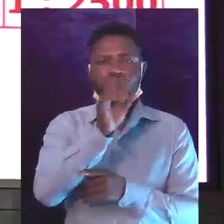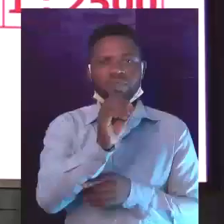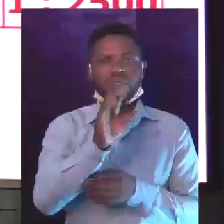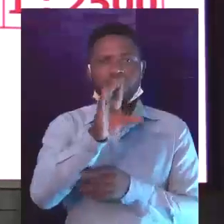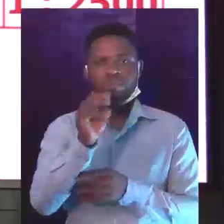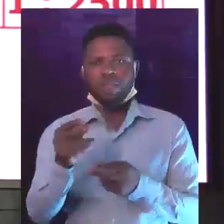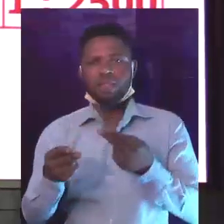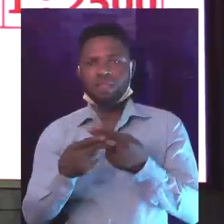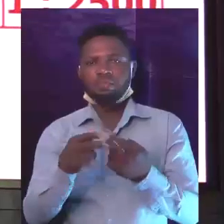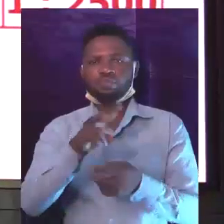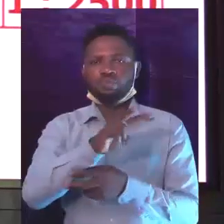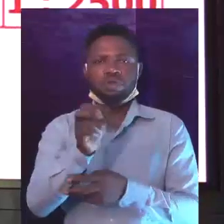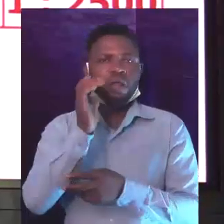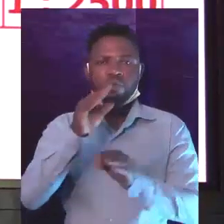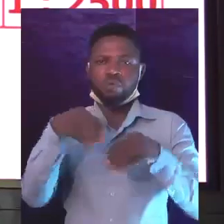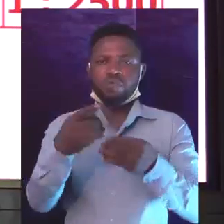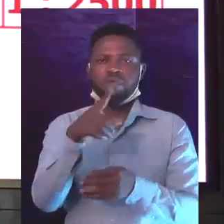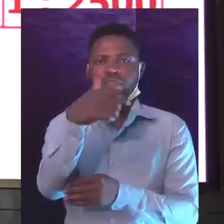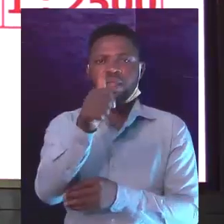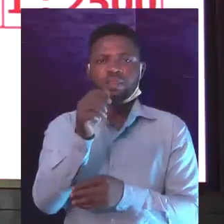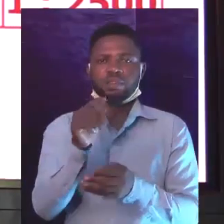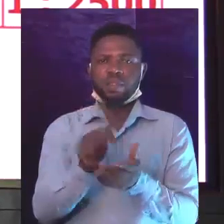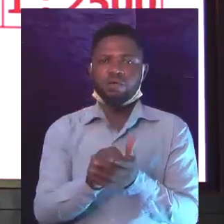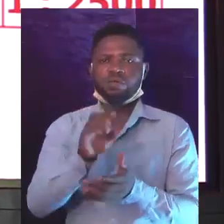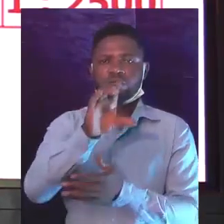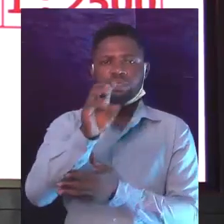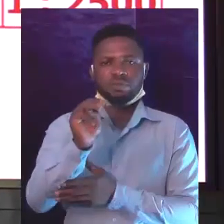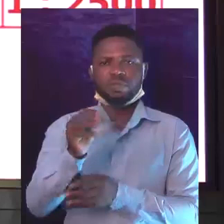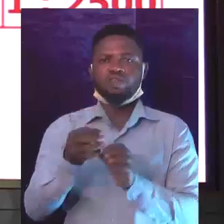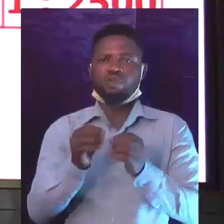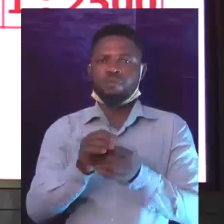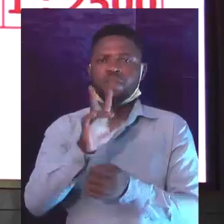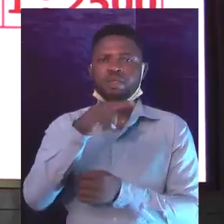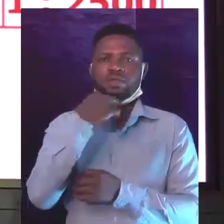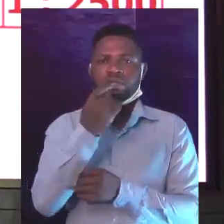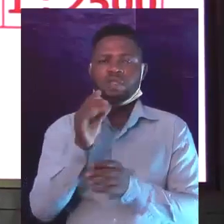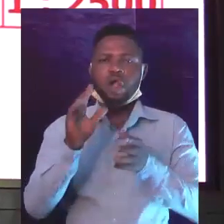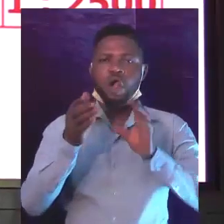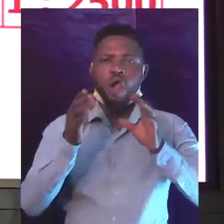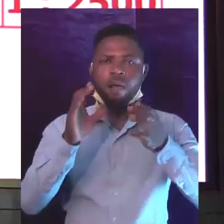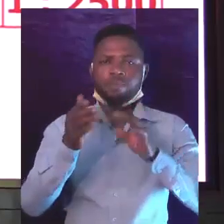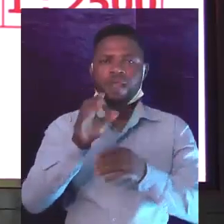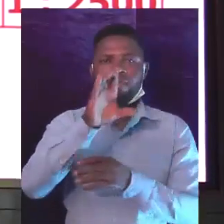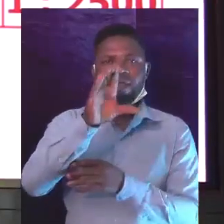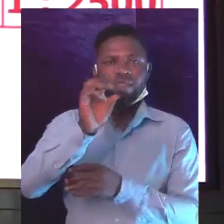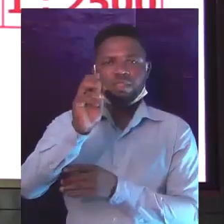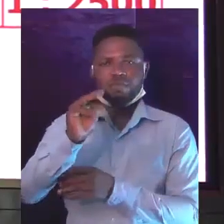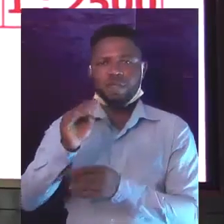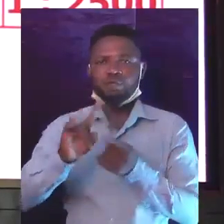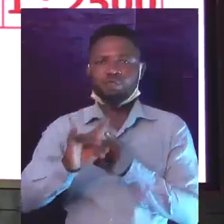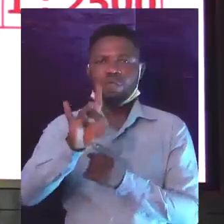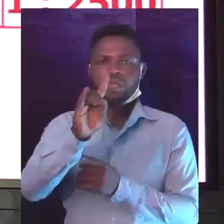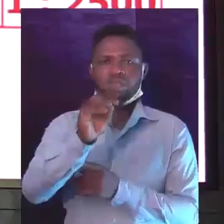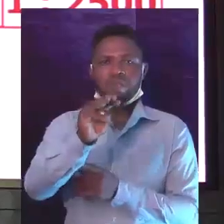times 200 will give you 10,000 centimeters. Now, number 3 says compare 5 centimeter to 80